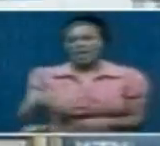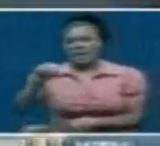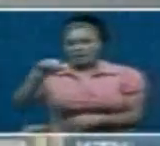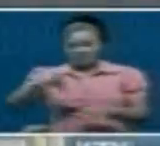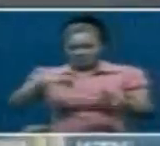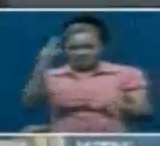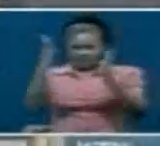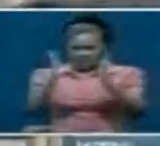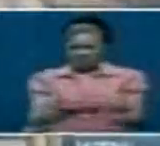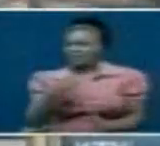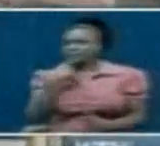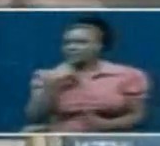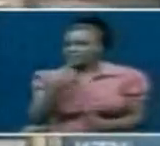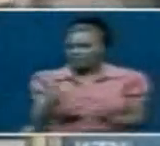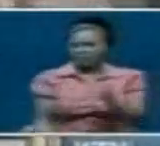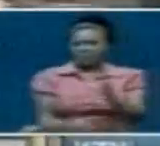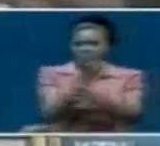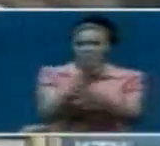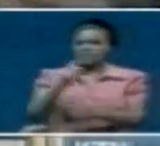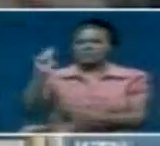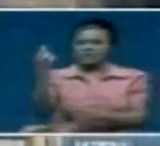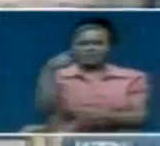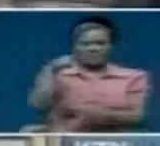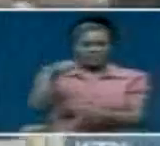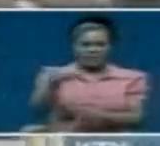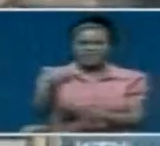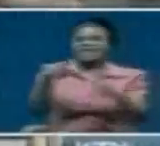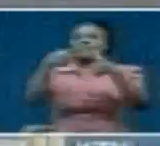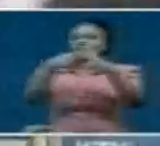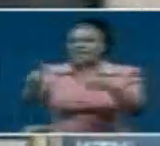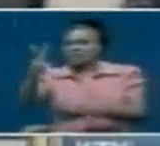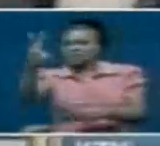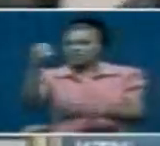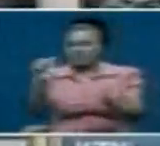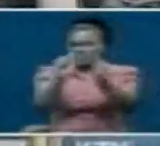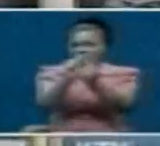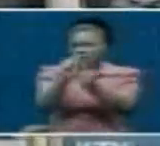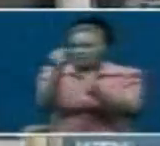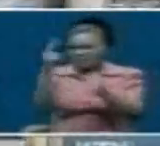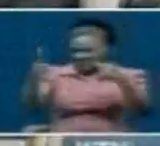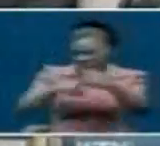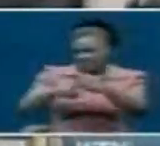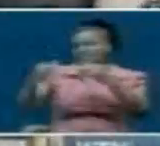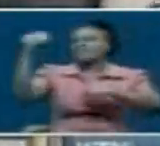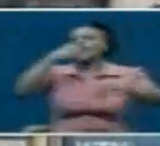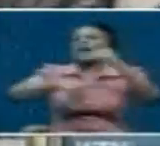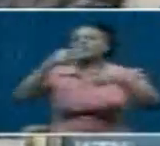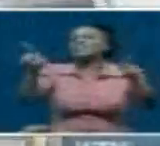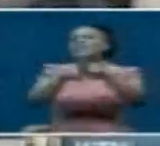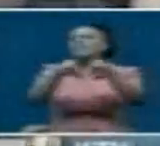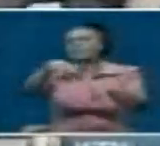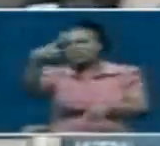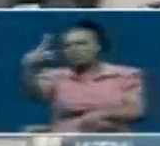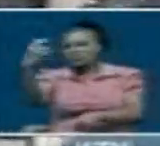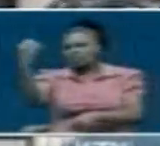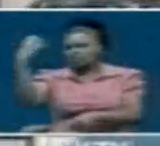Analysts quip CORD's launch of the Okoa Kenya movement essentially has kicked off the 2017 campaigns. And just like in 2005